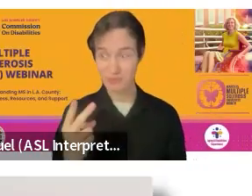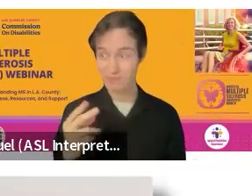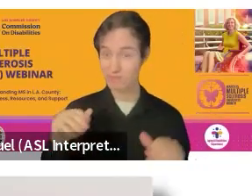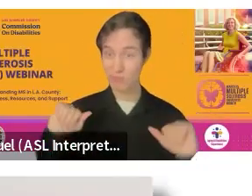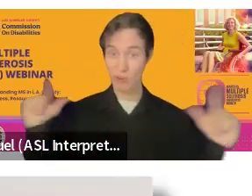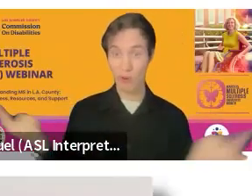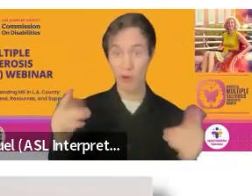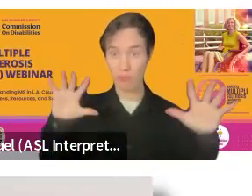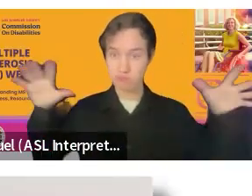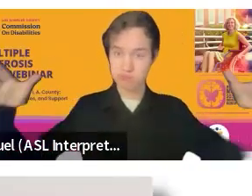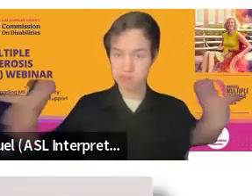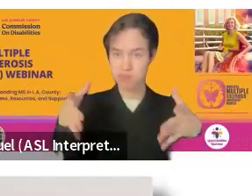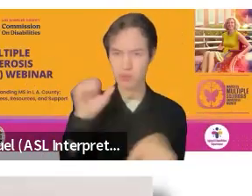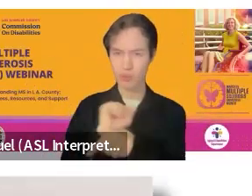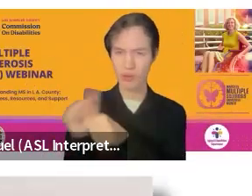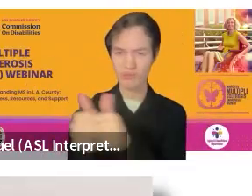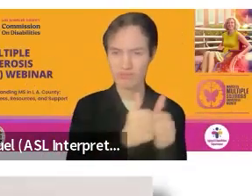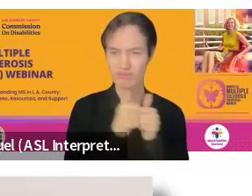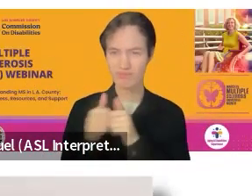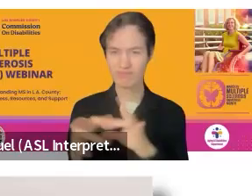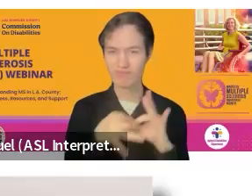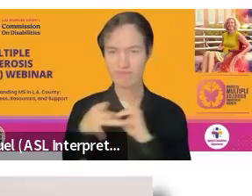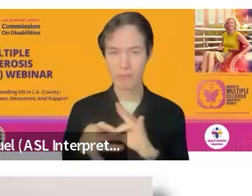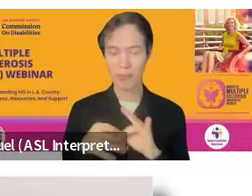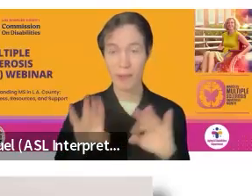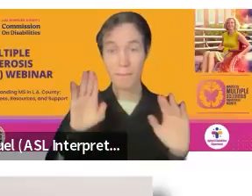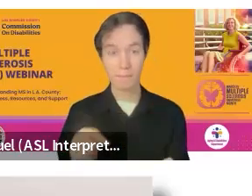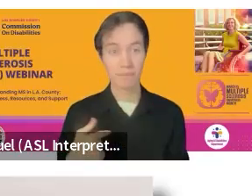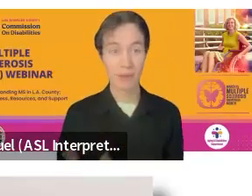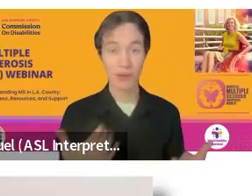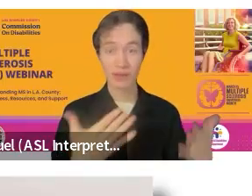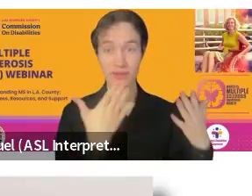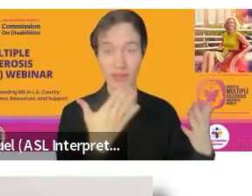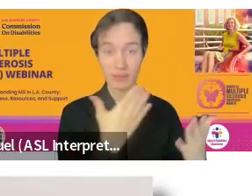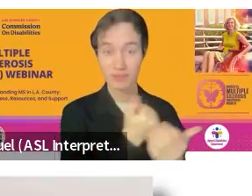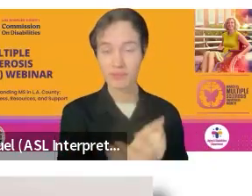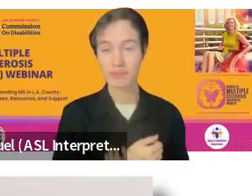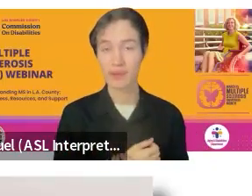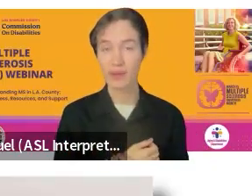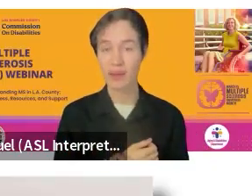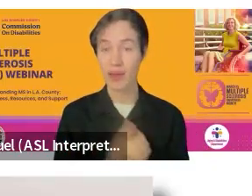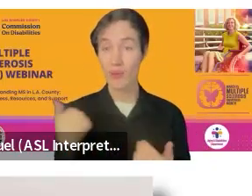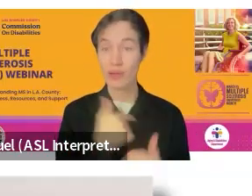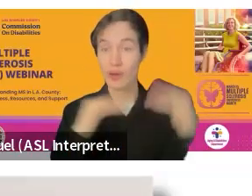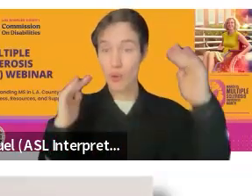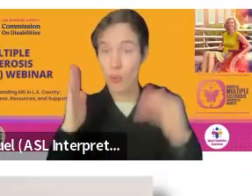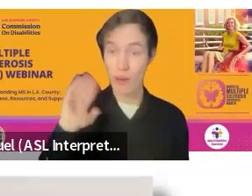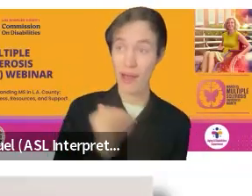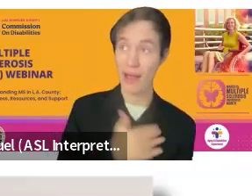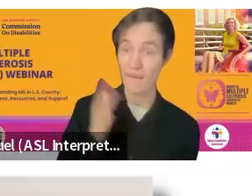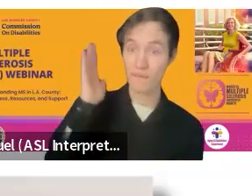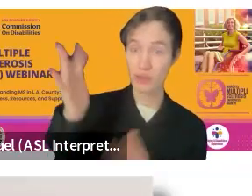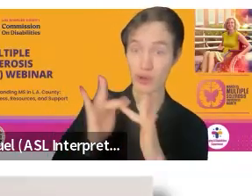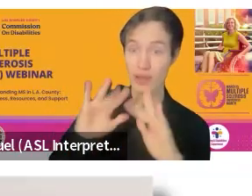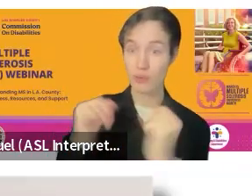want to thank all of you for joining us today and hear more from our great panel. We hope that you join us our future webinars. We've had 2 in